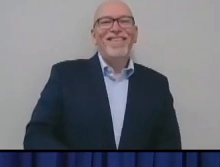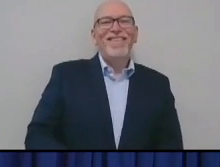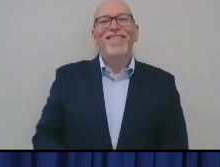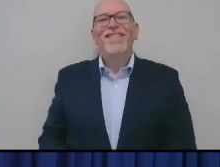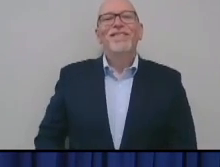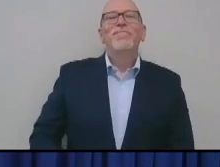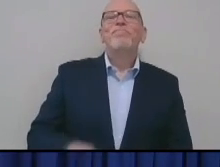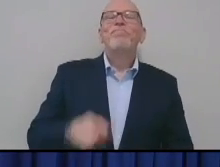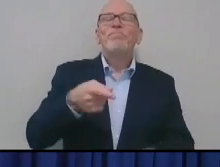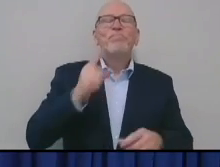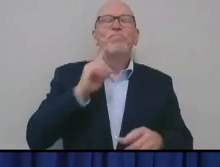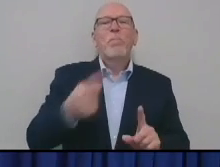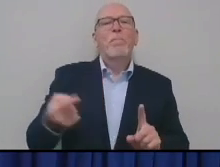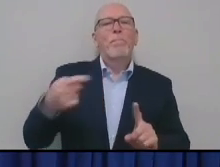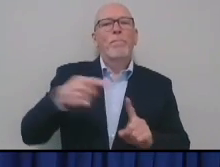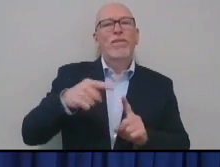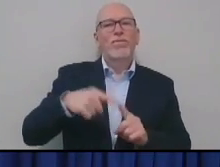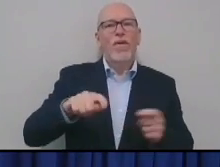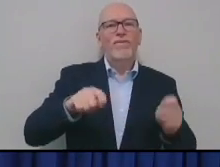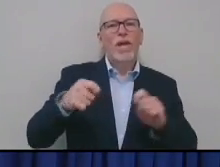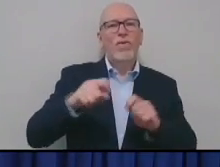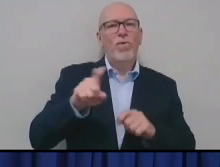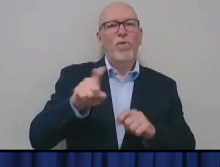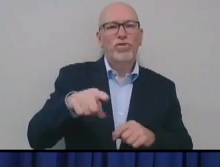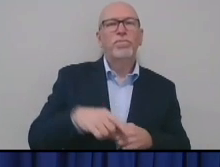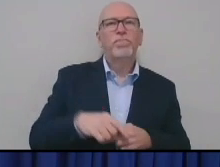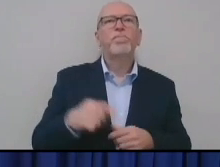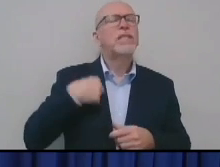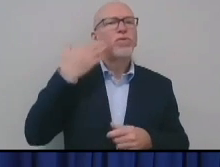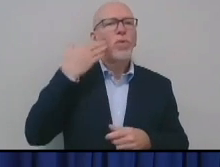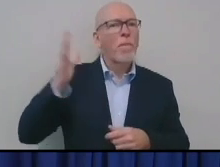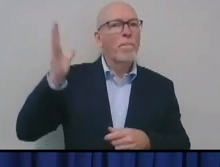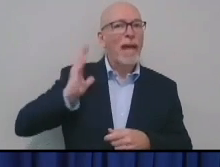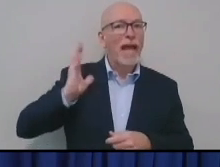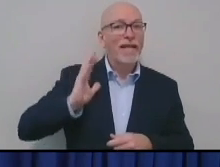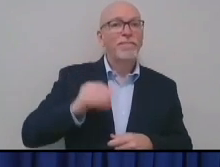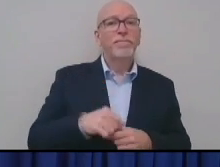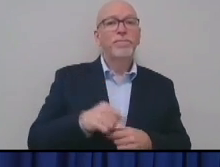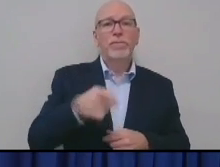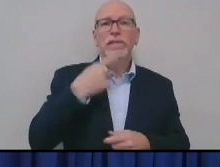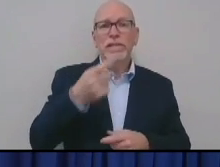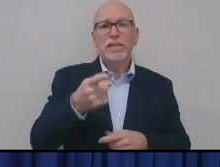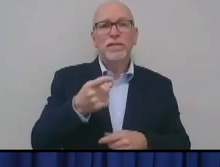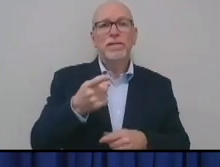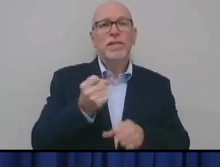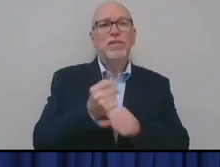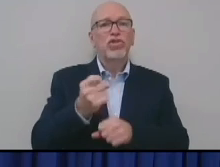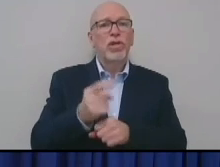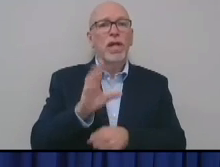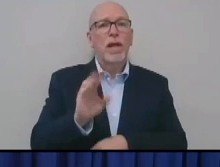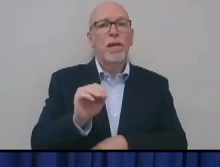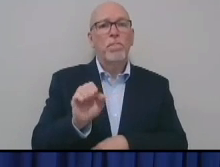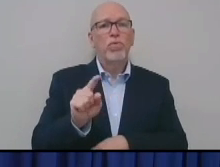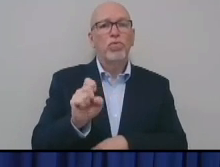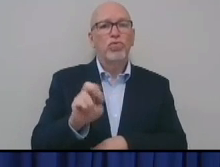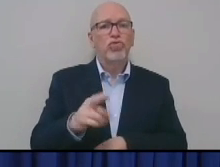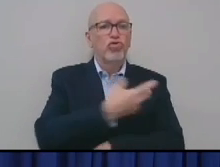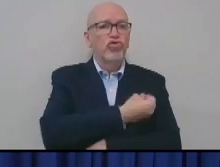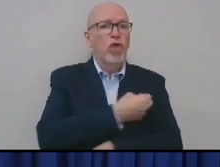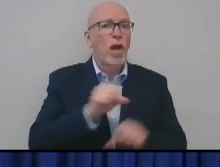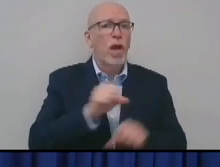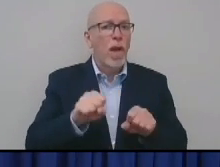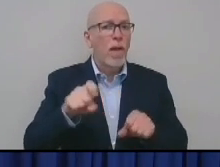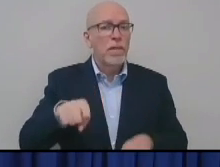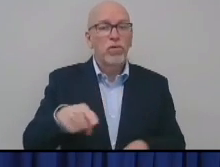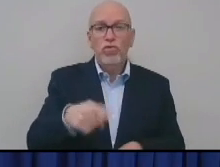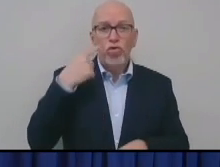This kind of goes back to the variance question. I know in the past you've said that yearly booster shots might be needed. Have you received any